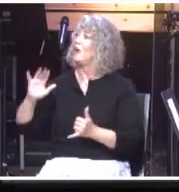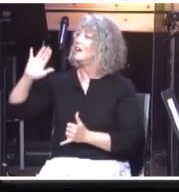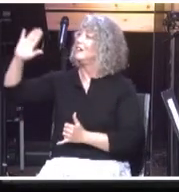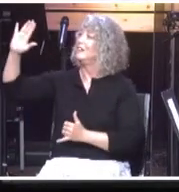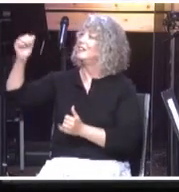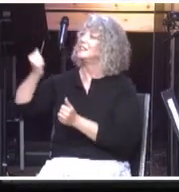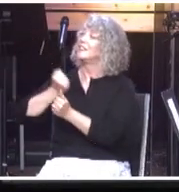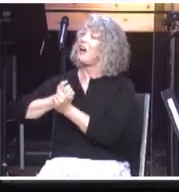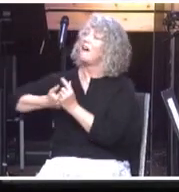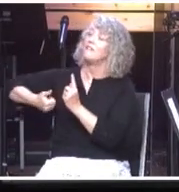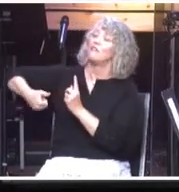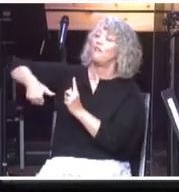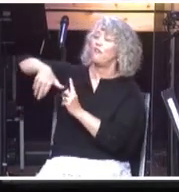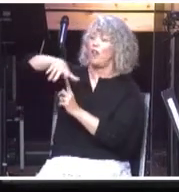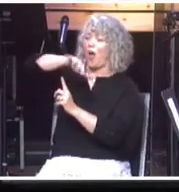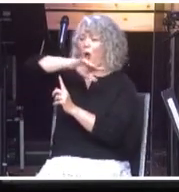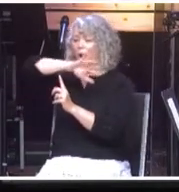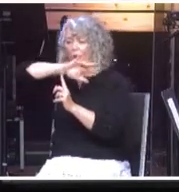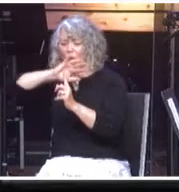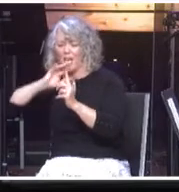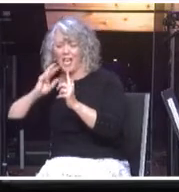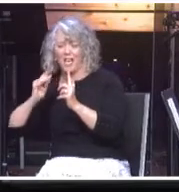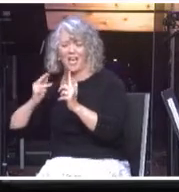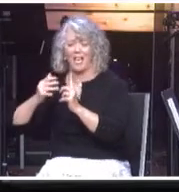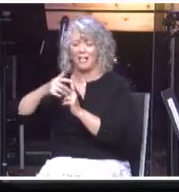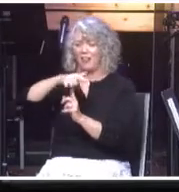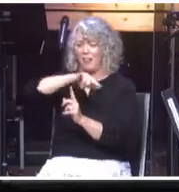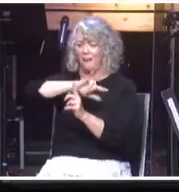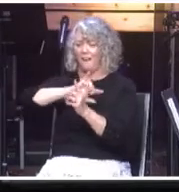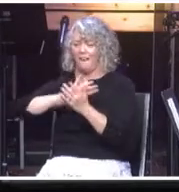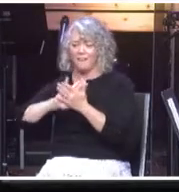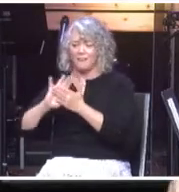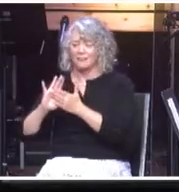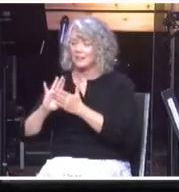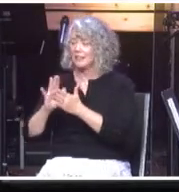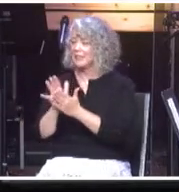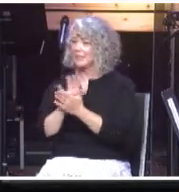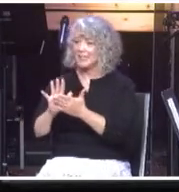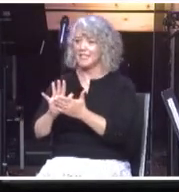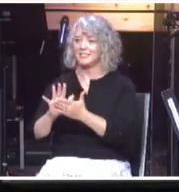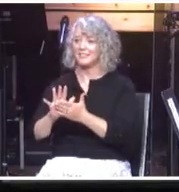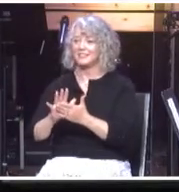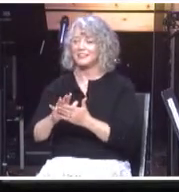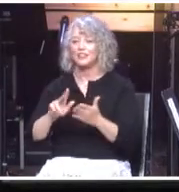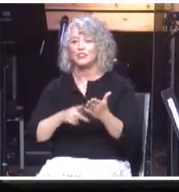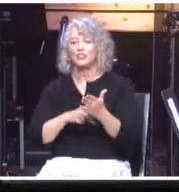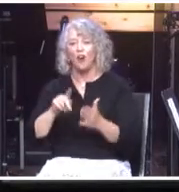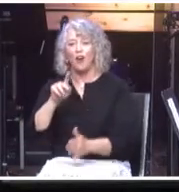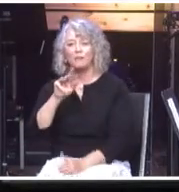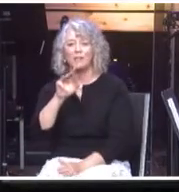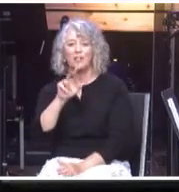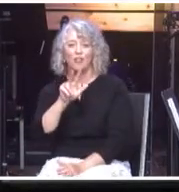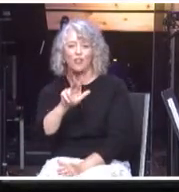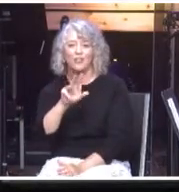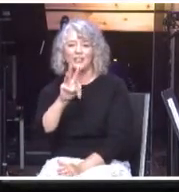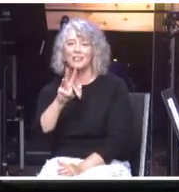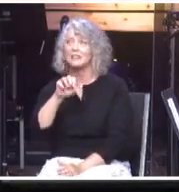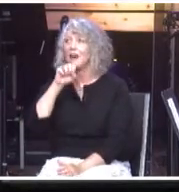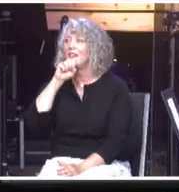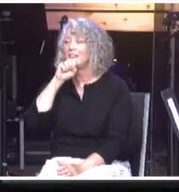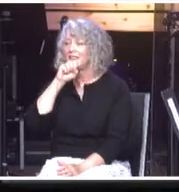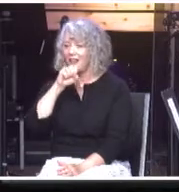love. And that picture, as I said, is given to us in Psalm 36. I love this